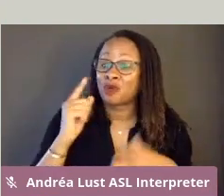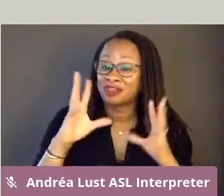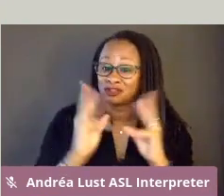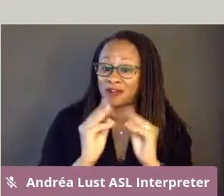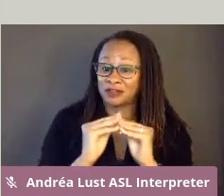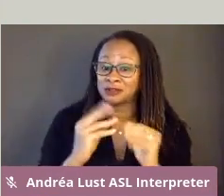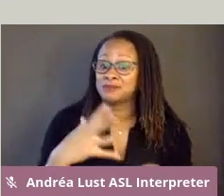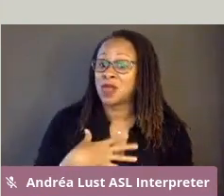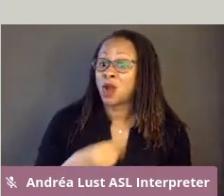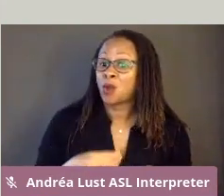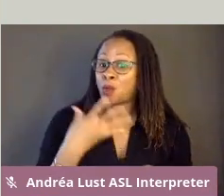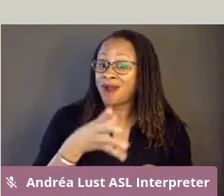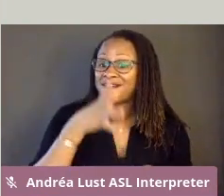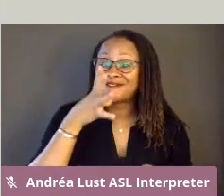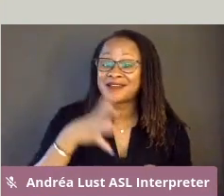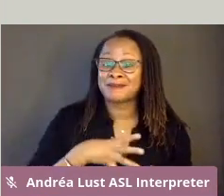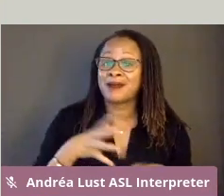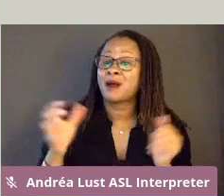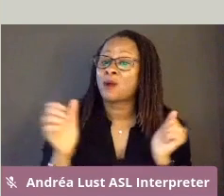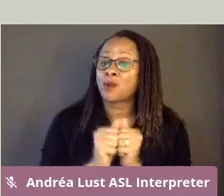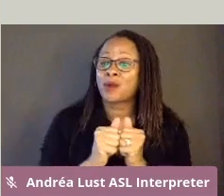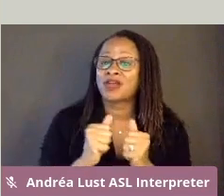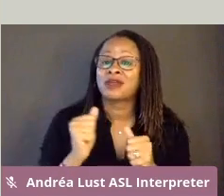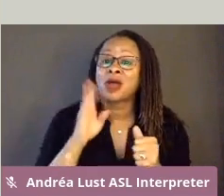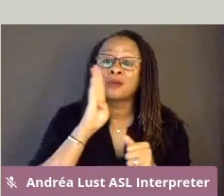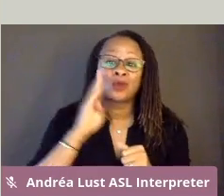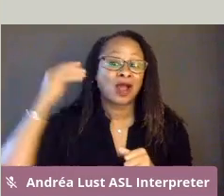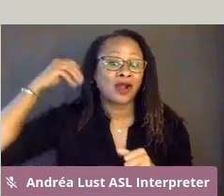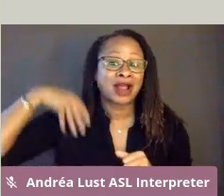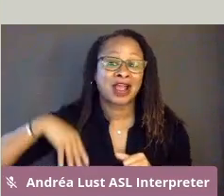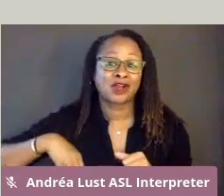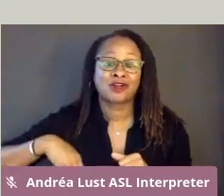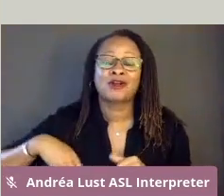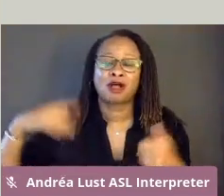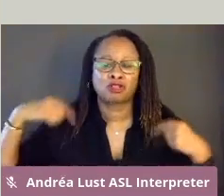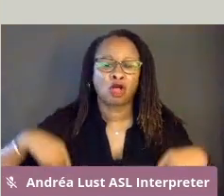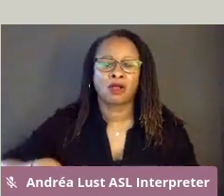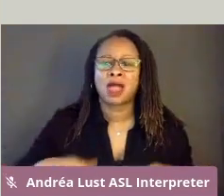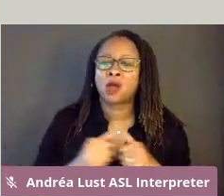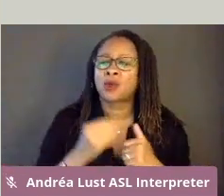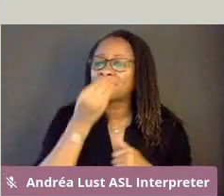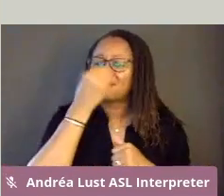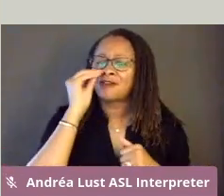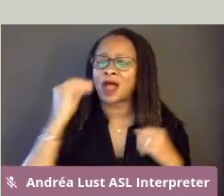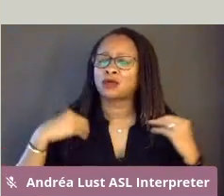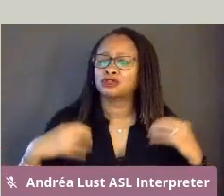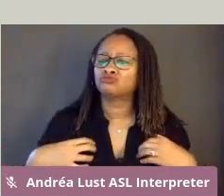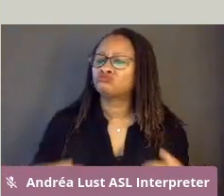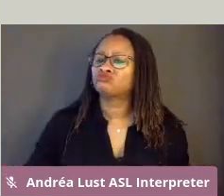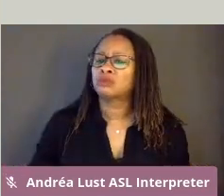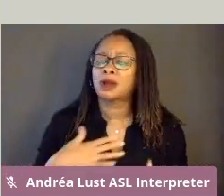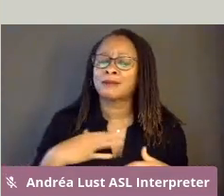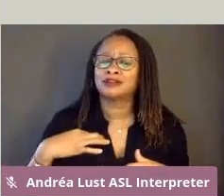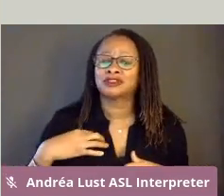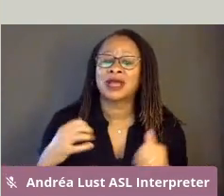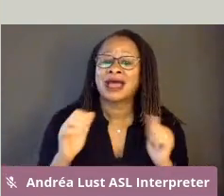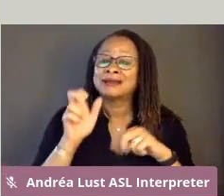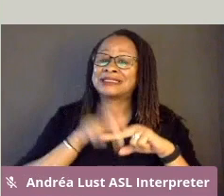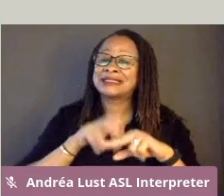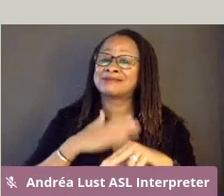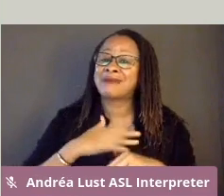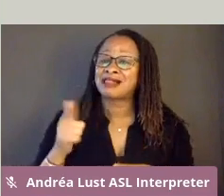with long, dark brown hair, wearing a floral blouse, and I'm sitting in my living room with a bookshelf behind